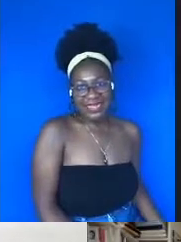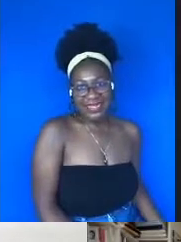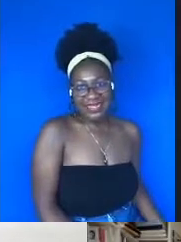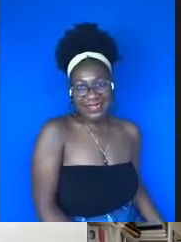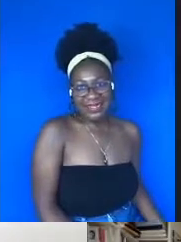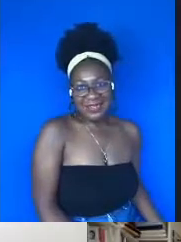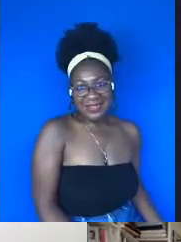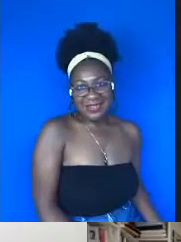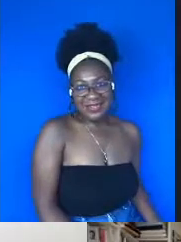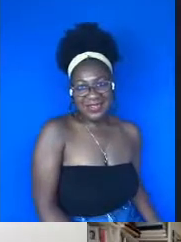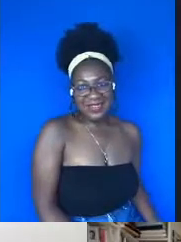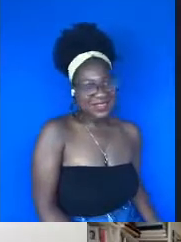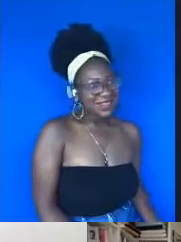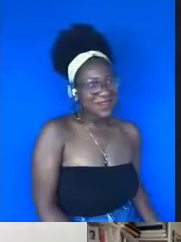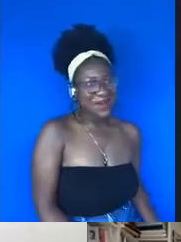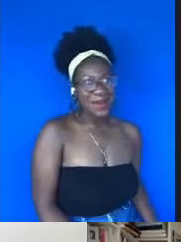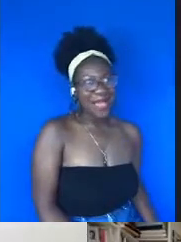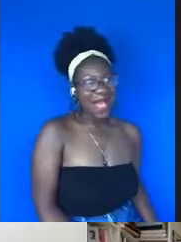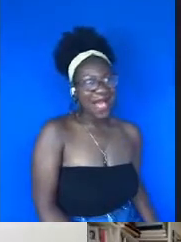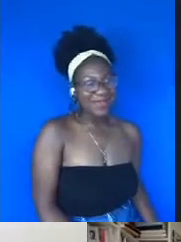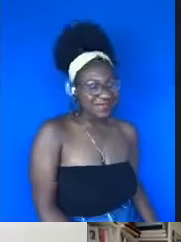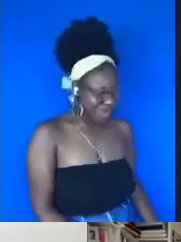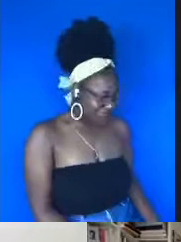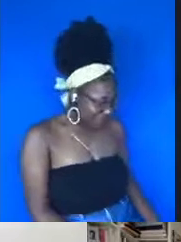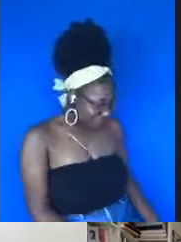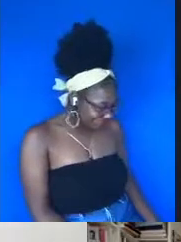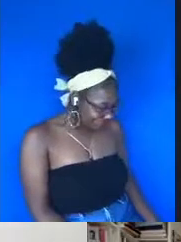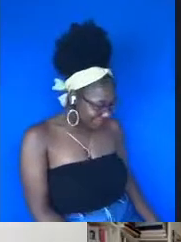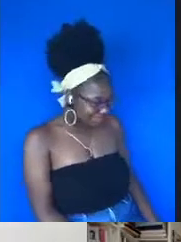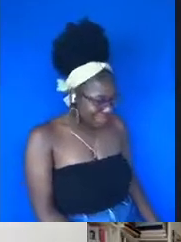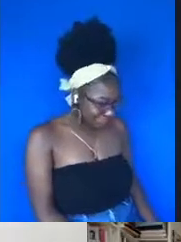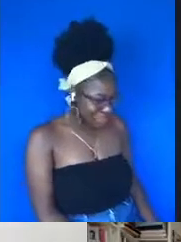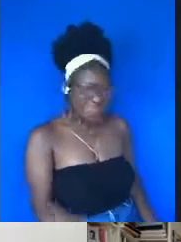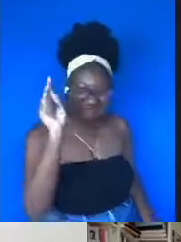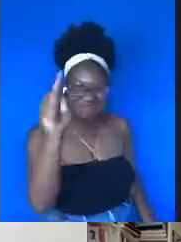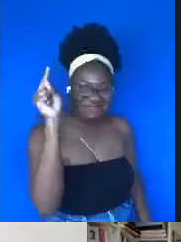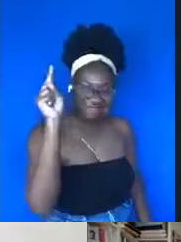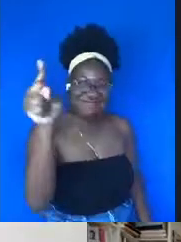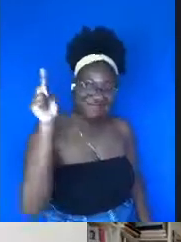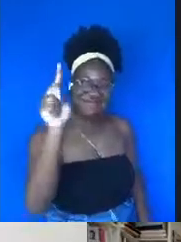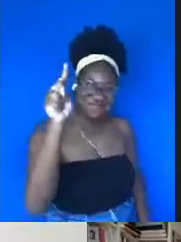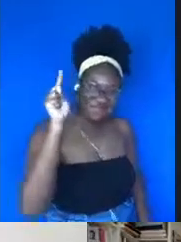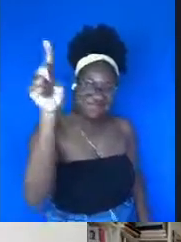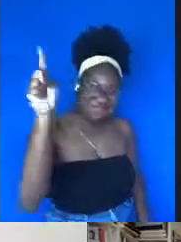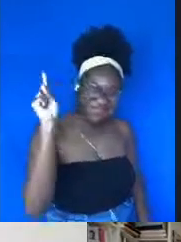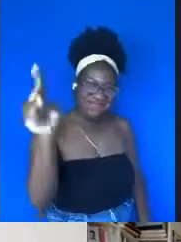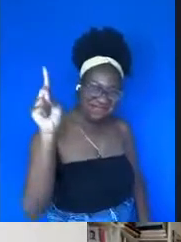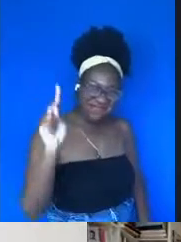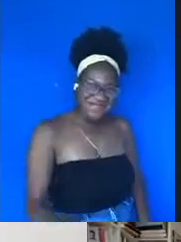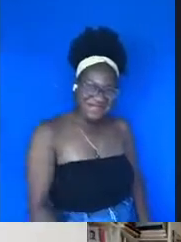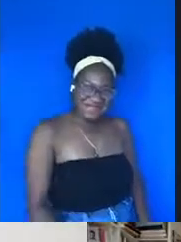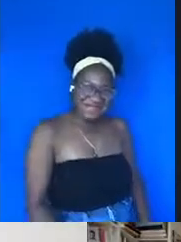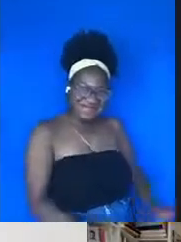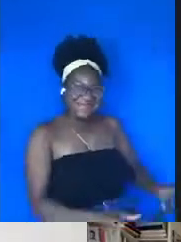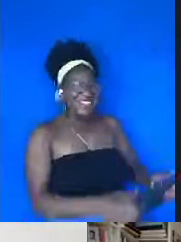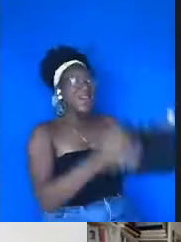But what about if we do this? And they'll say exactly what you just said. And it's a man says, and everybody goes, oh, that's such an amazing